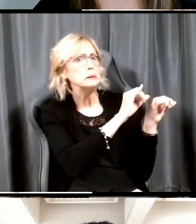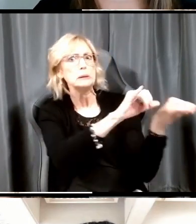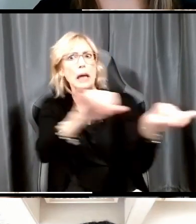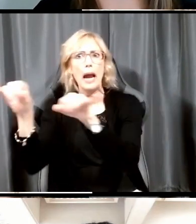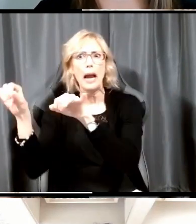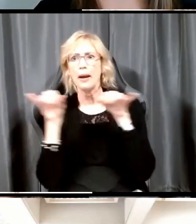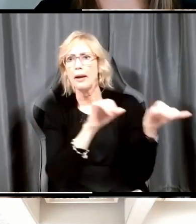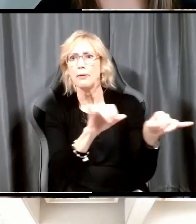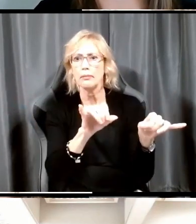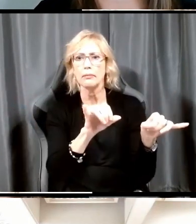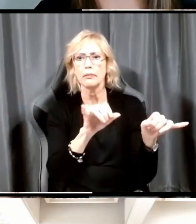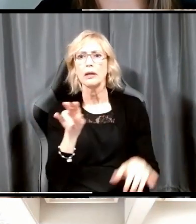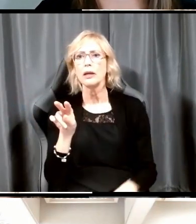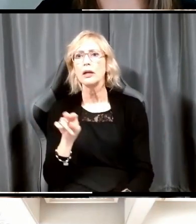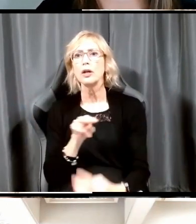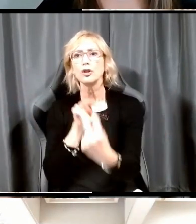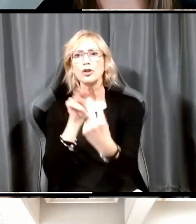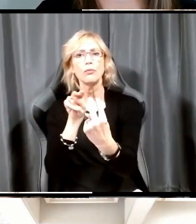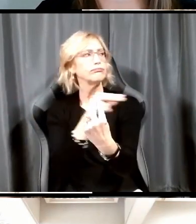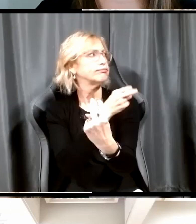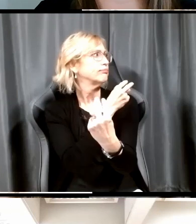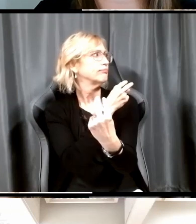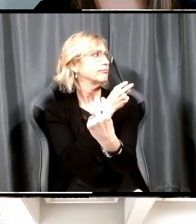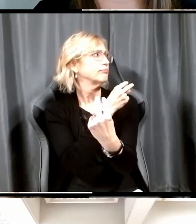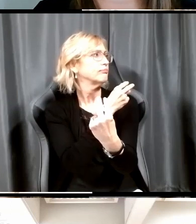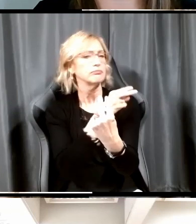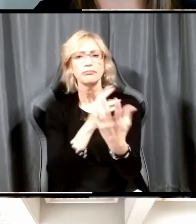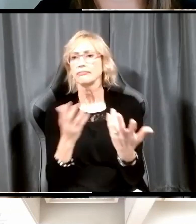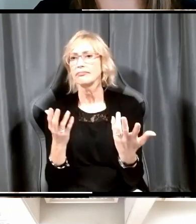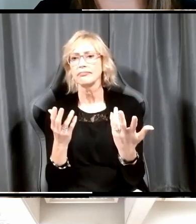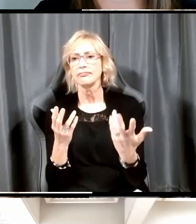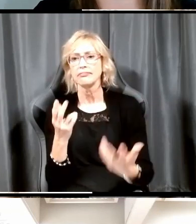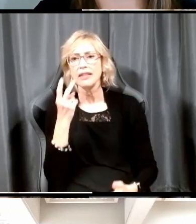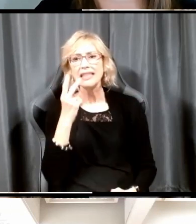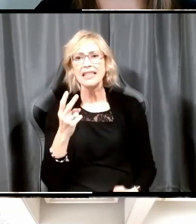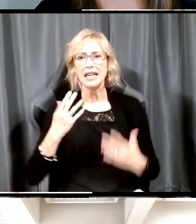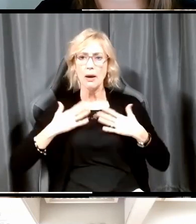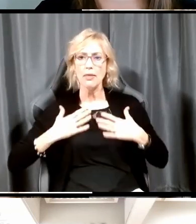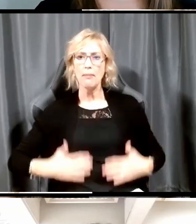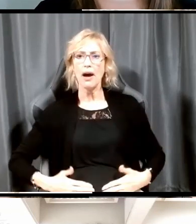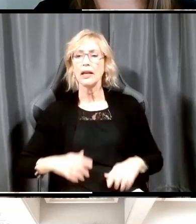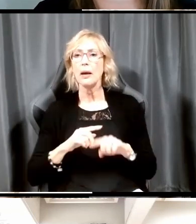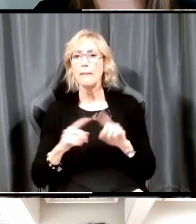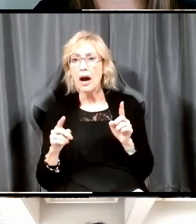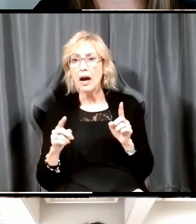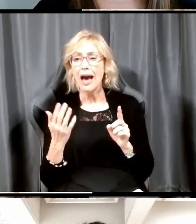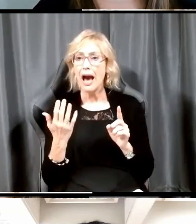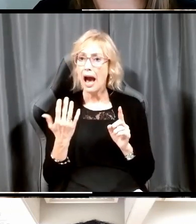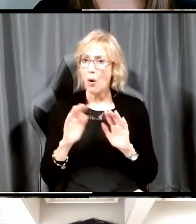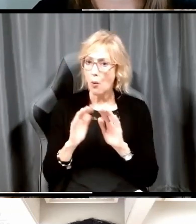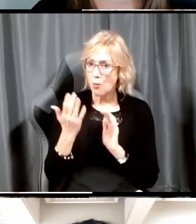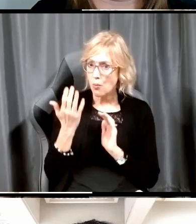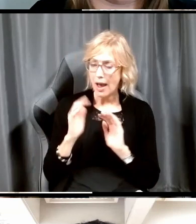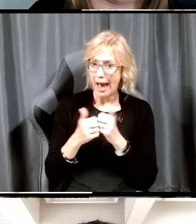same. So looking away is a lot easier. They probably only see the body. But the parts that make us unique is where